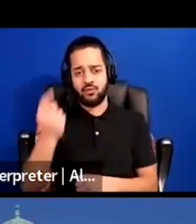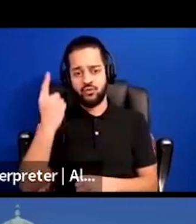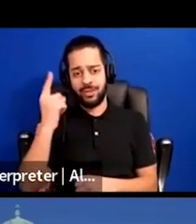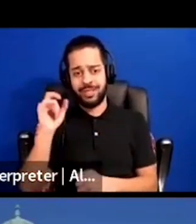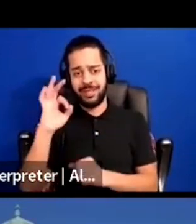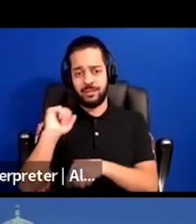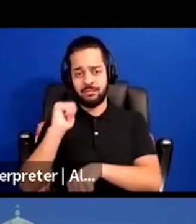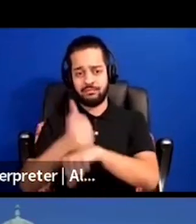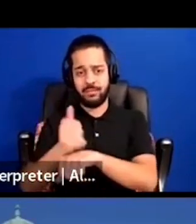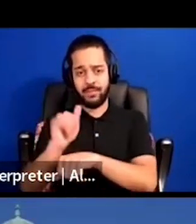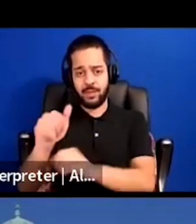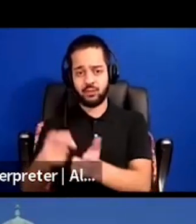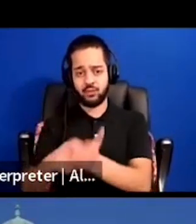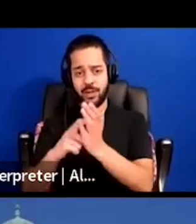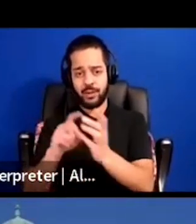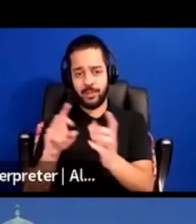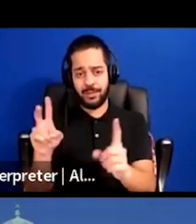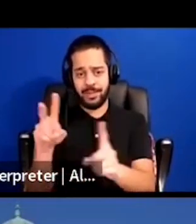on will,